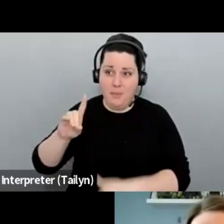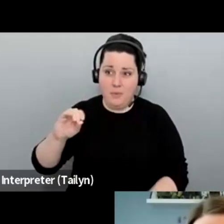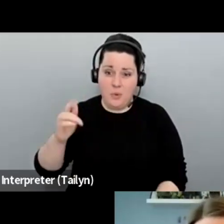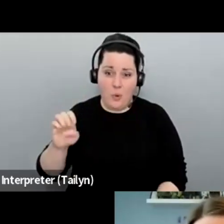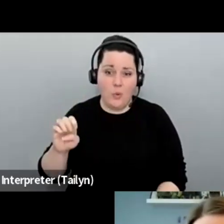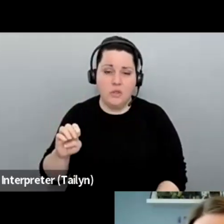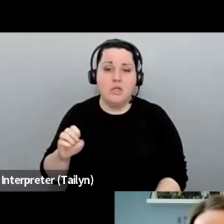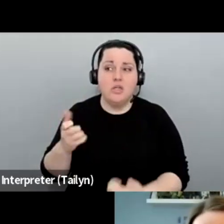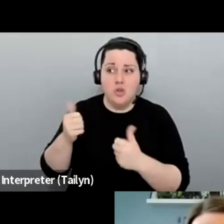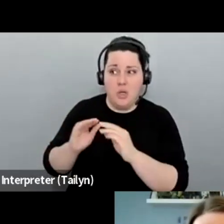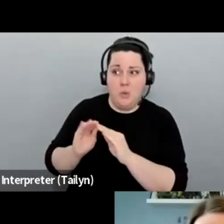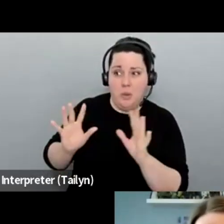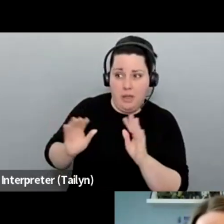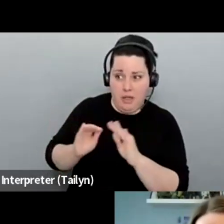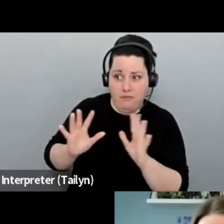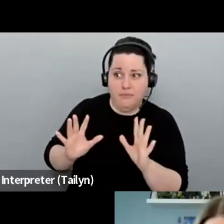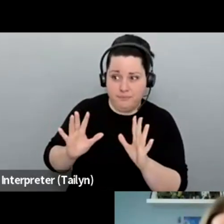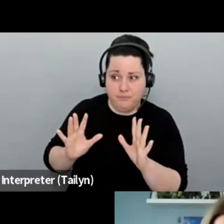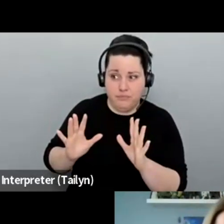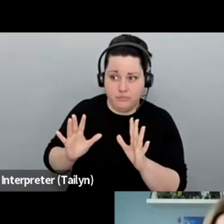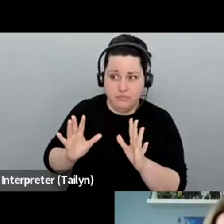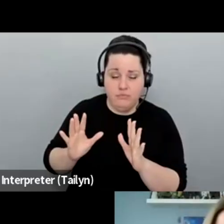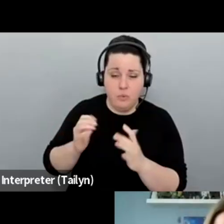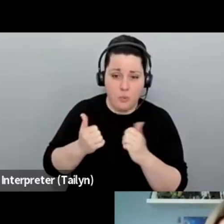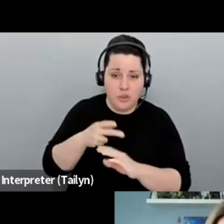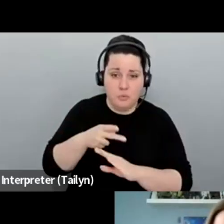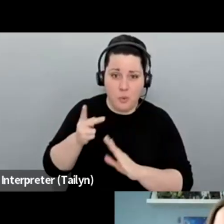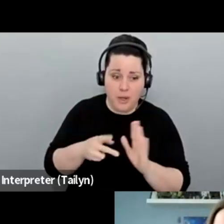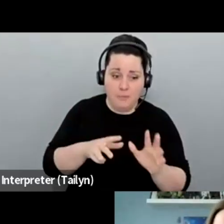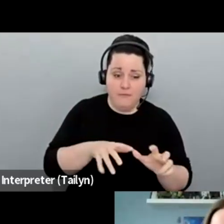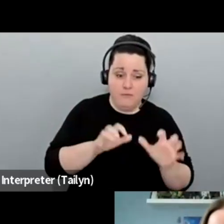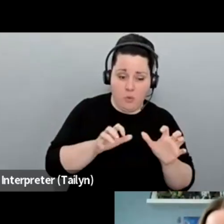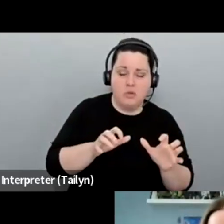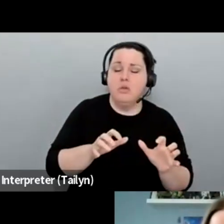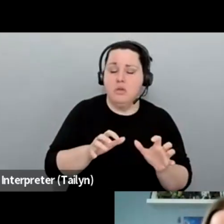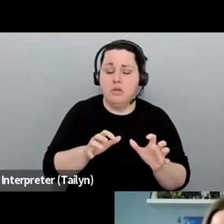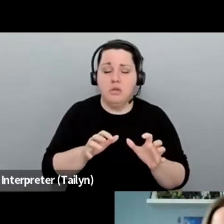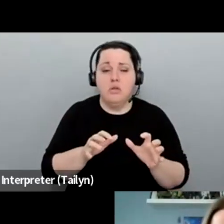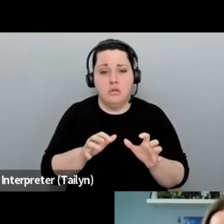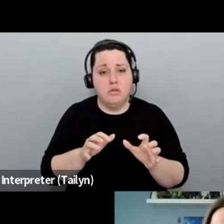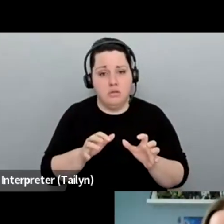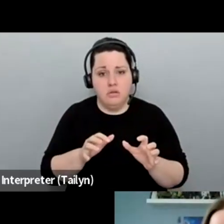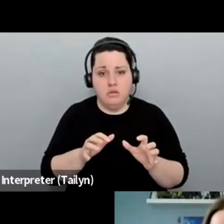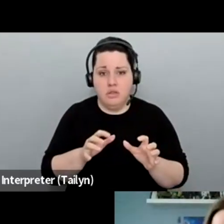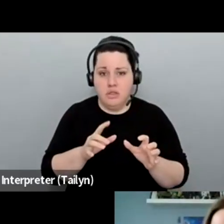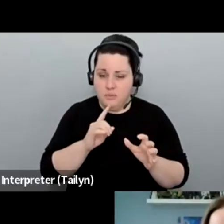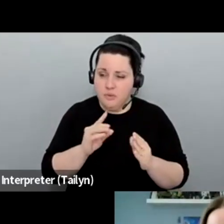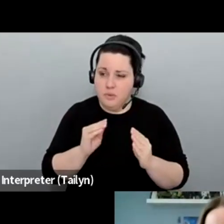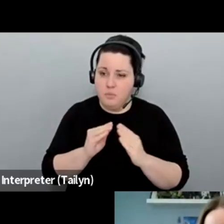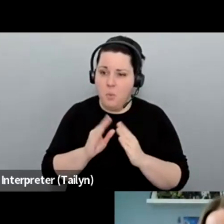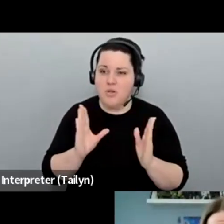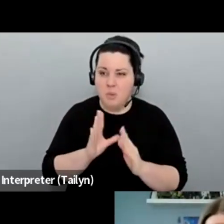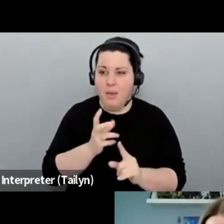least kind of clarified what programs were being frozen. And it was very much a smaller impact than it